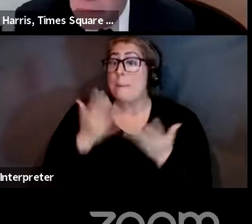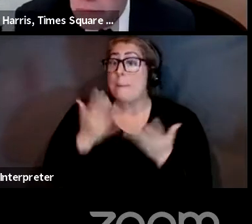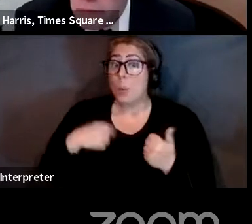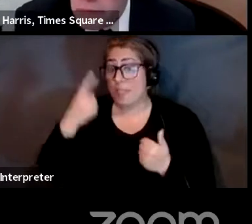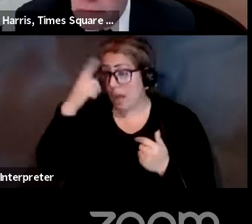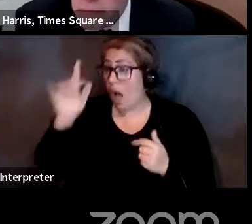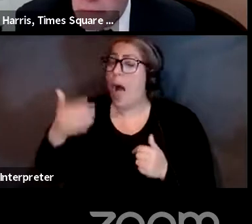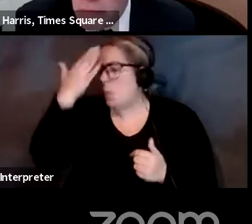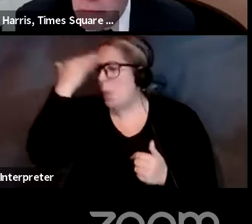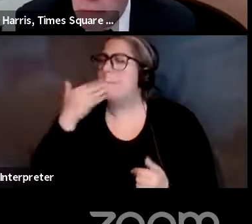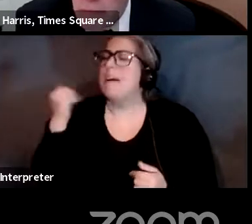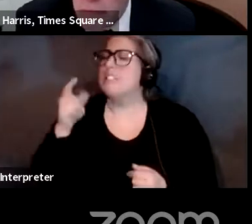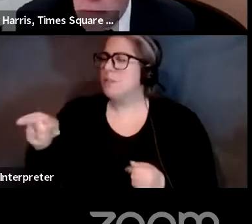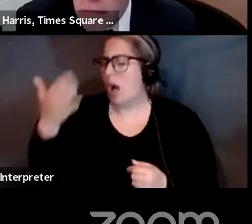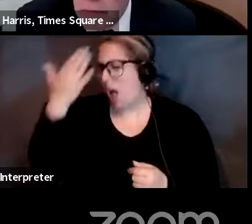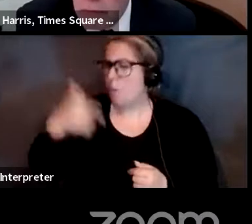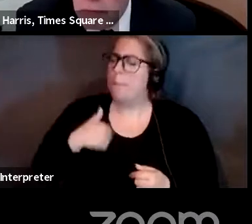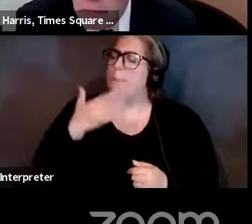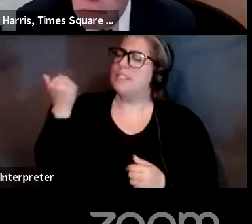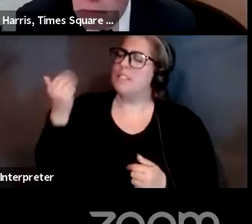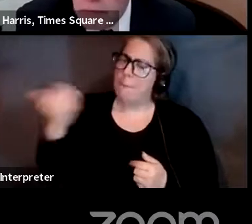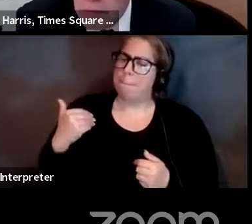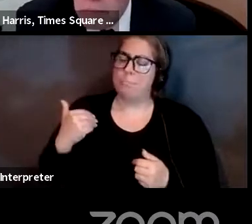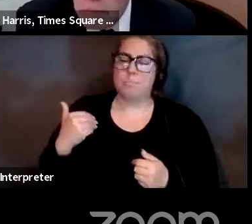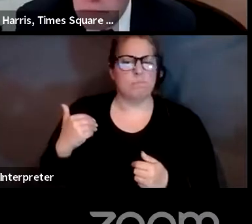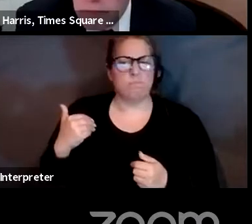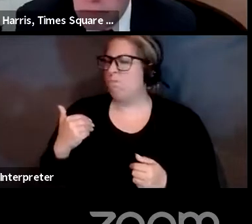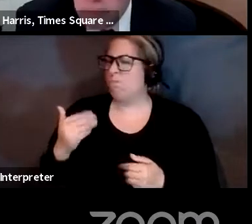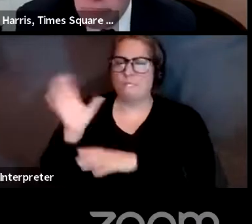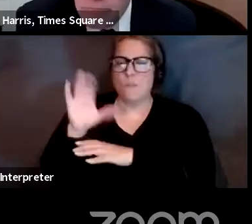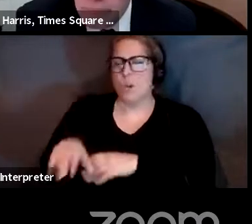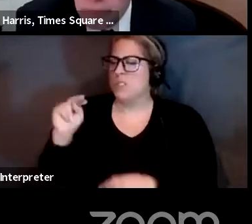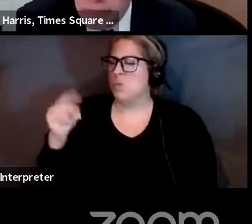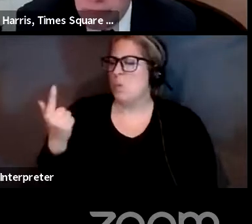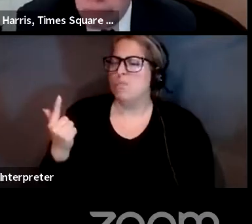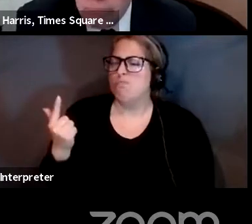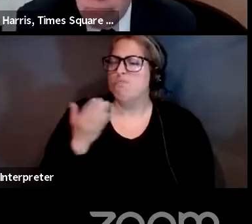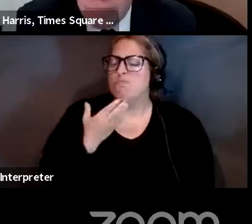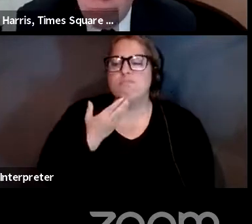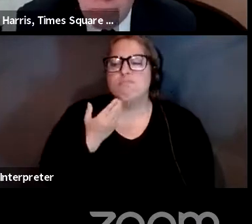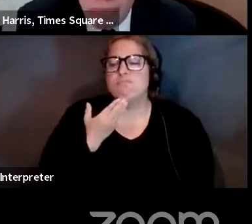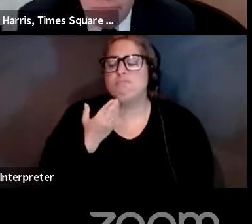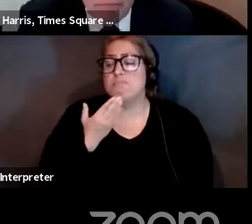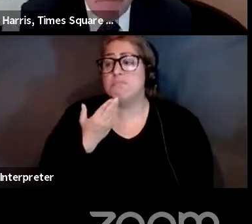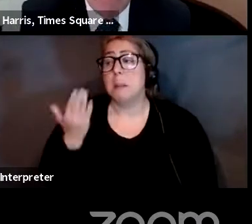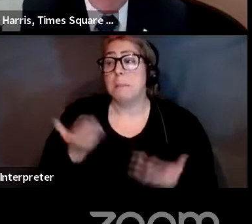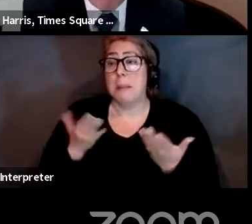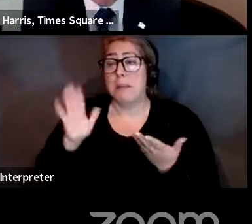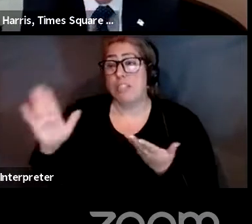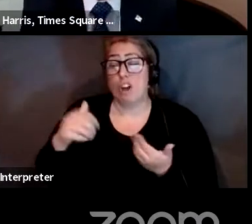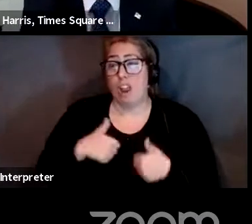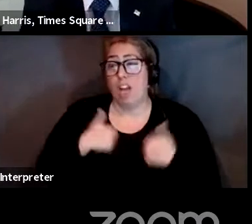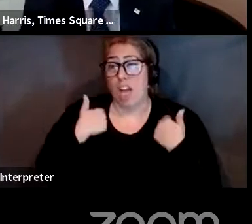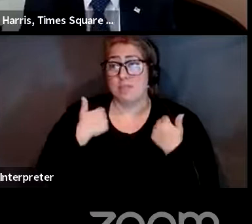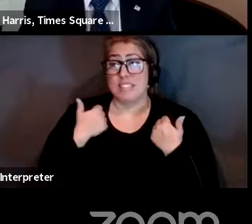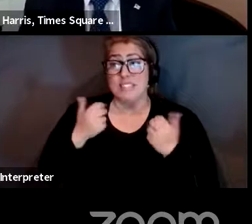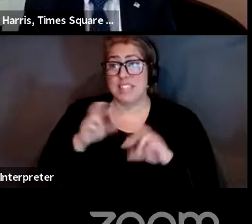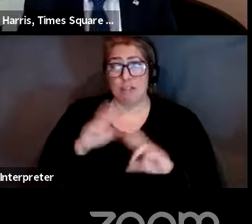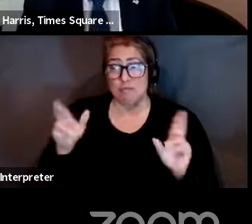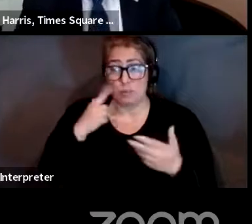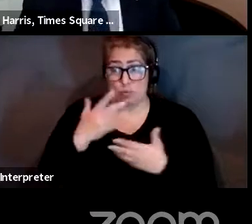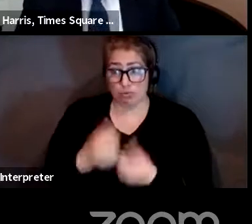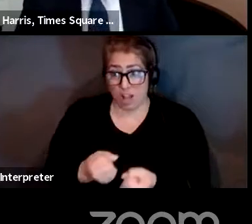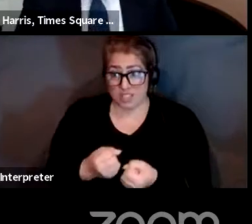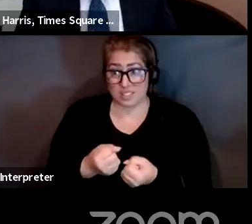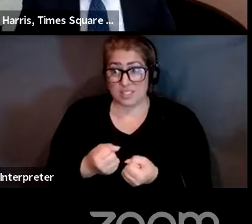people, but, you know, when they're at a place in their lives where they can feel trust, it could